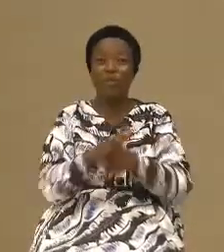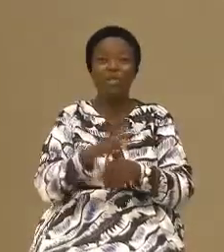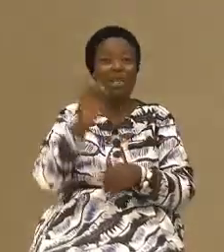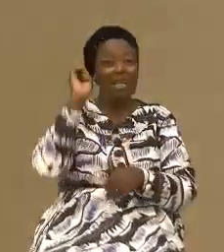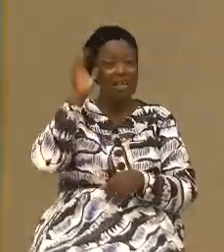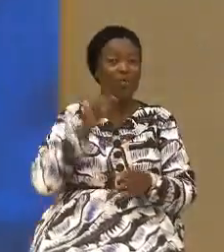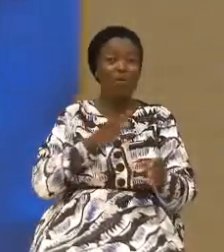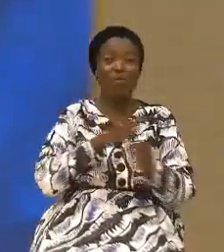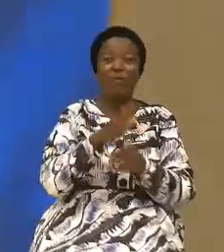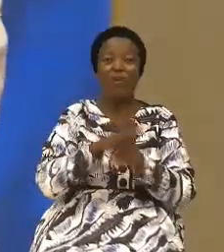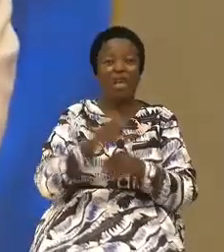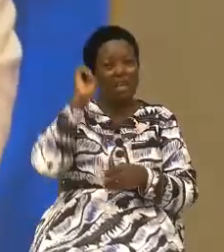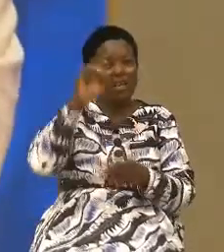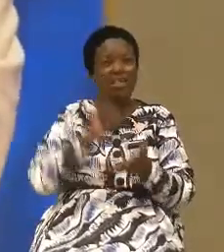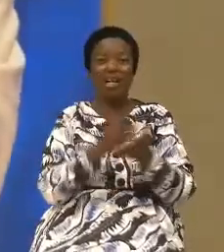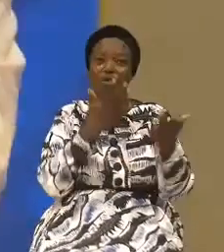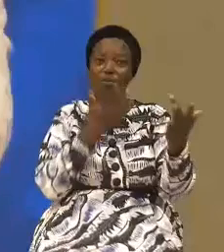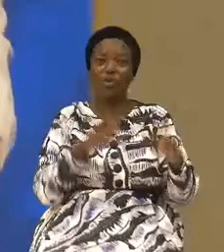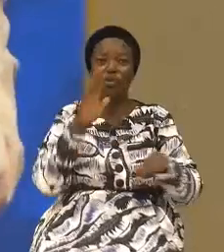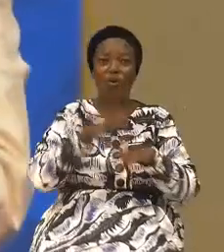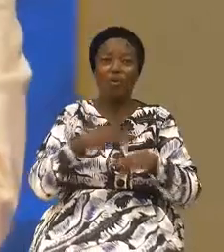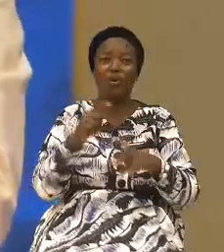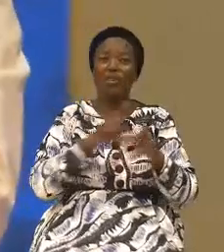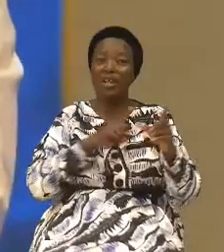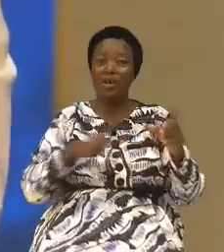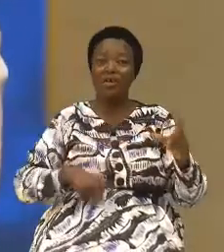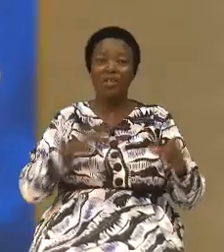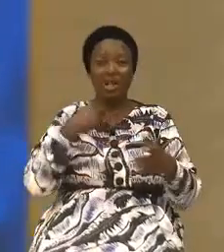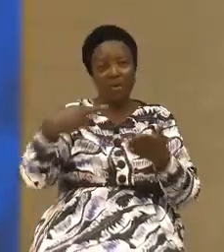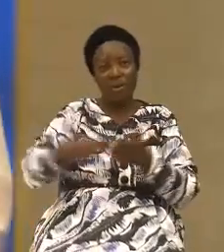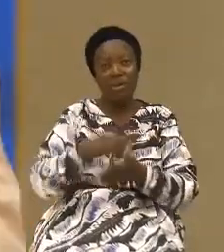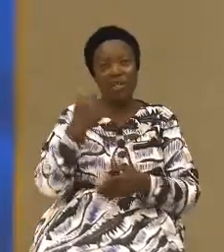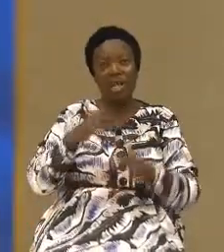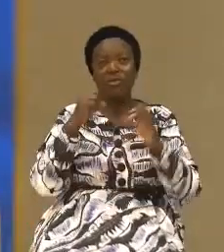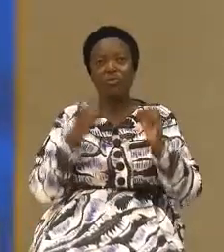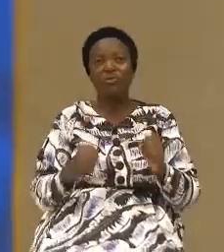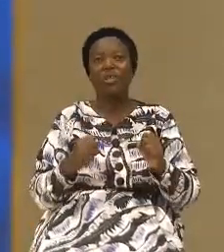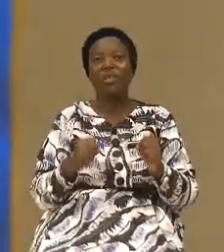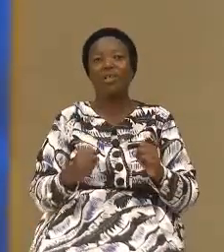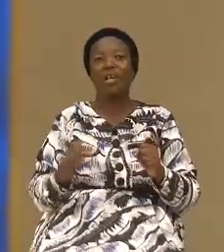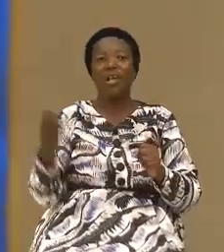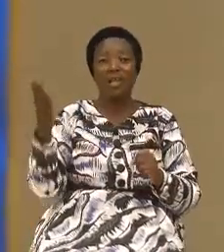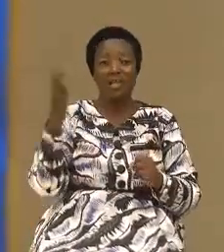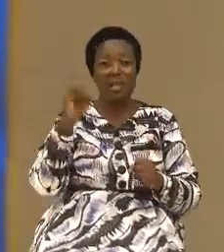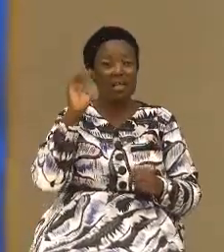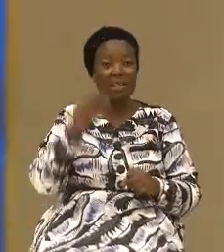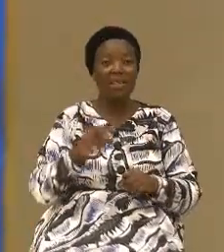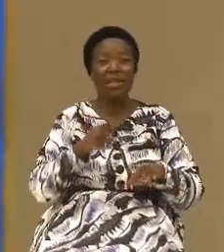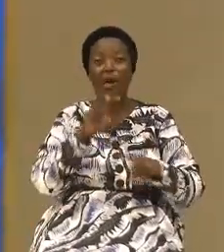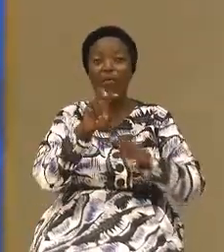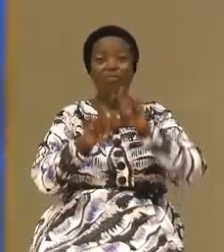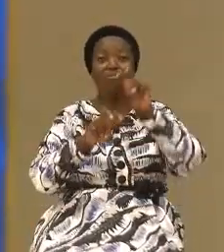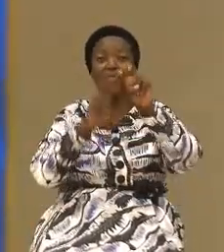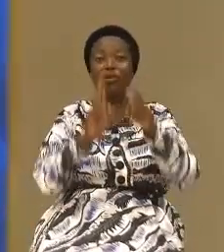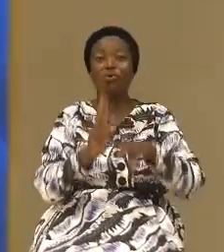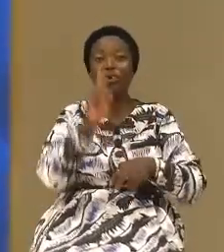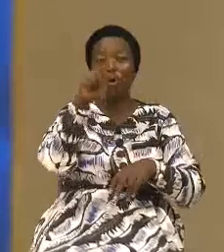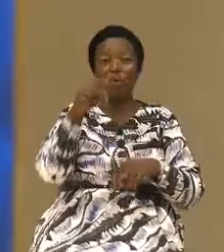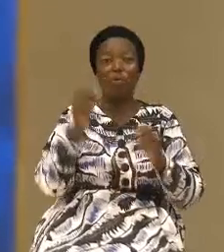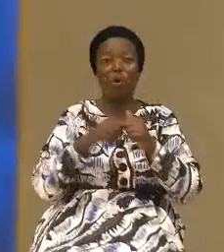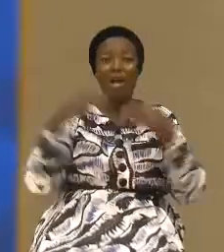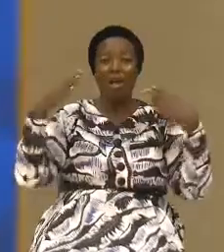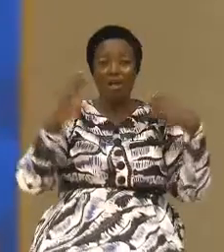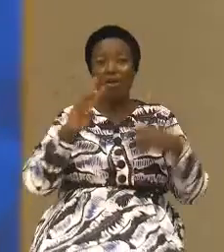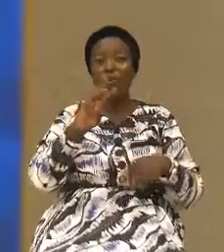They that wait upon the Lord shall renew their strength. They shall mount up with wings